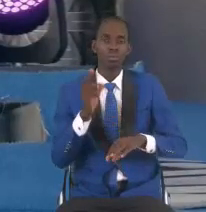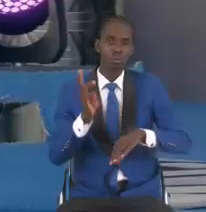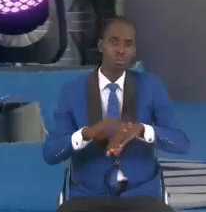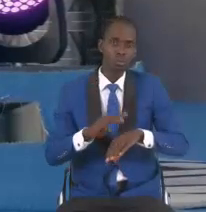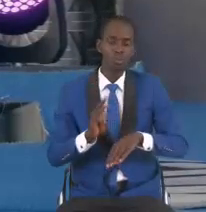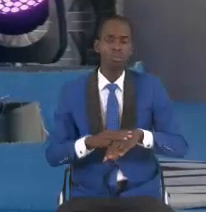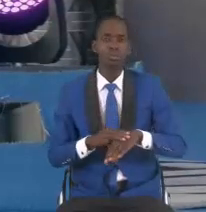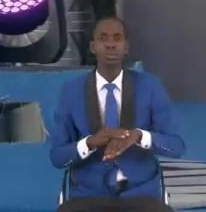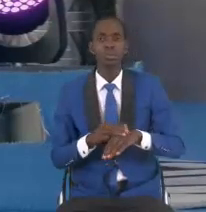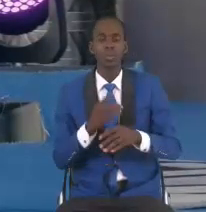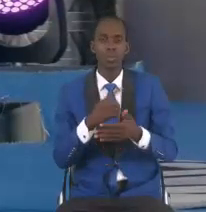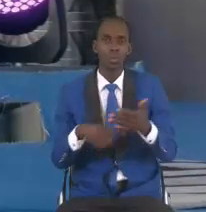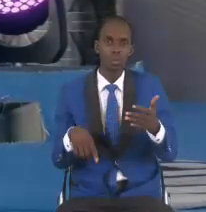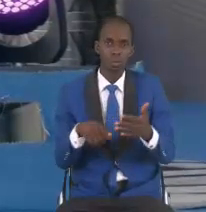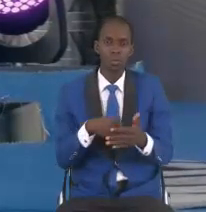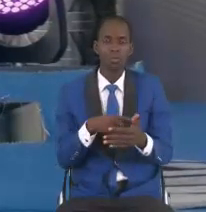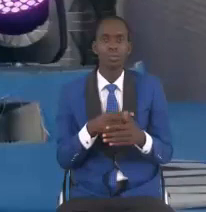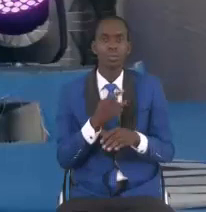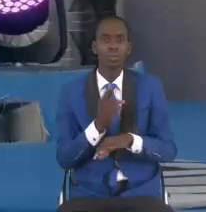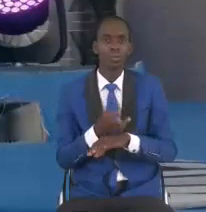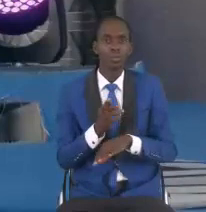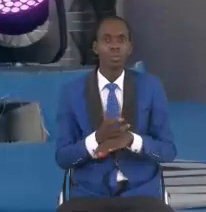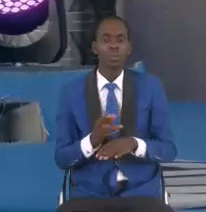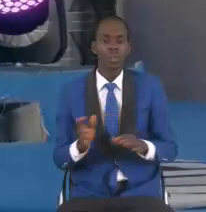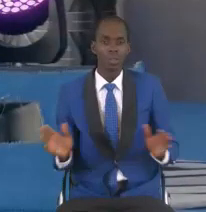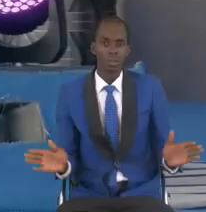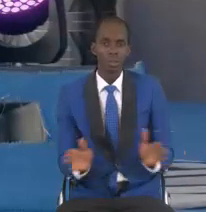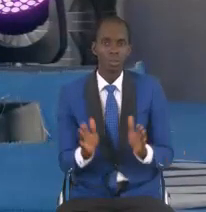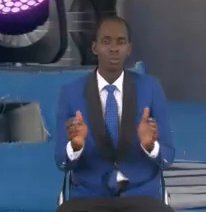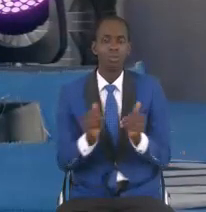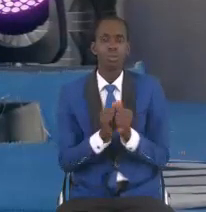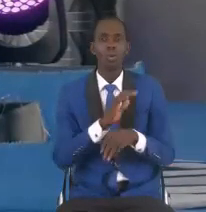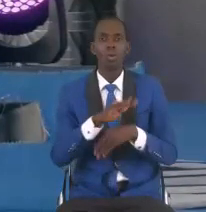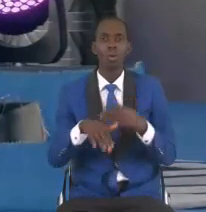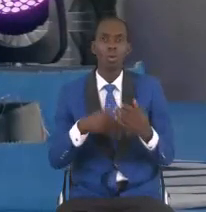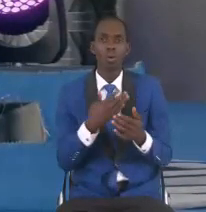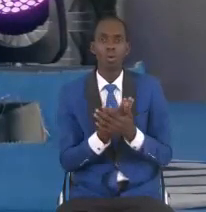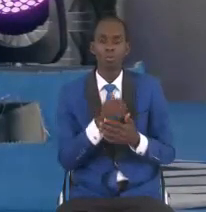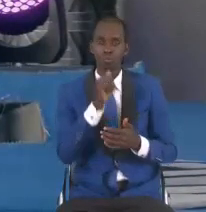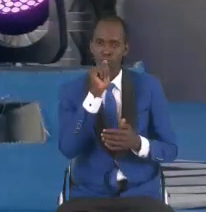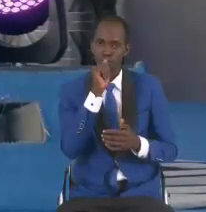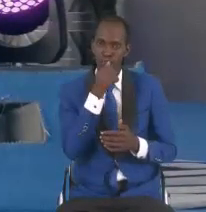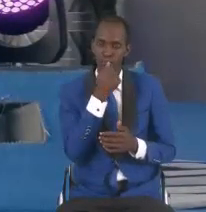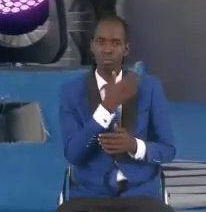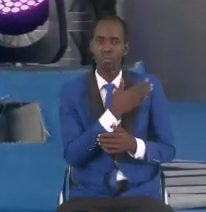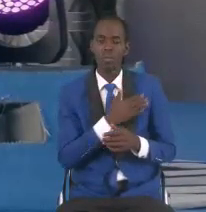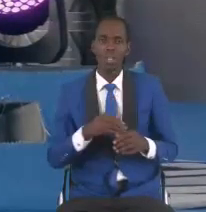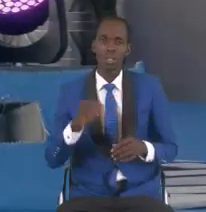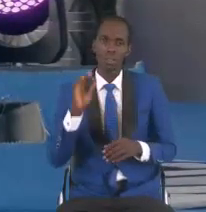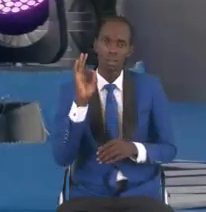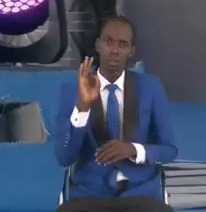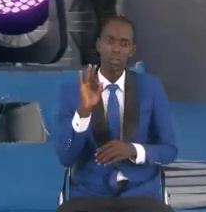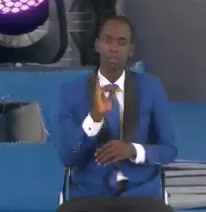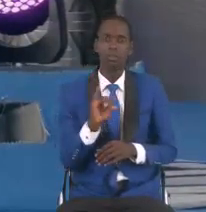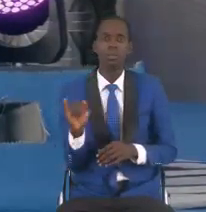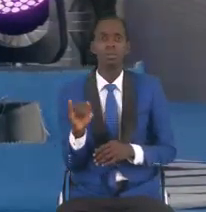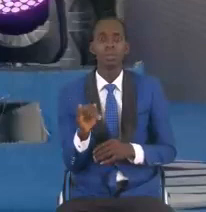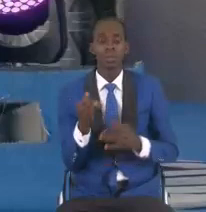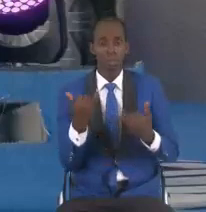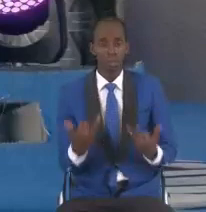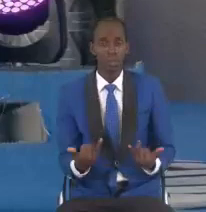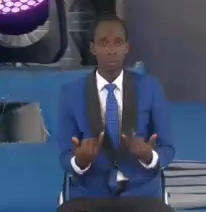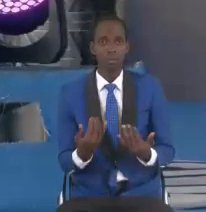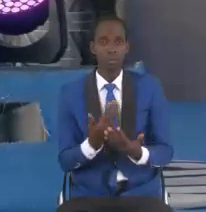rebuke, exhort with all long-suffering and doctrine. This morning we come to the